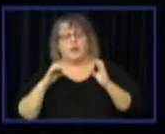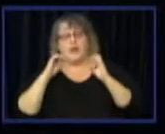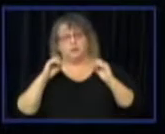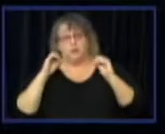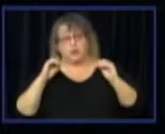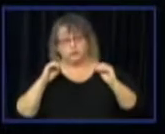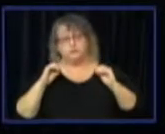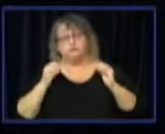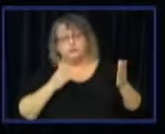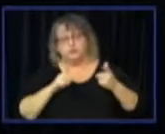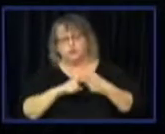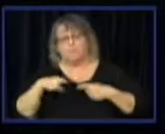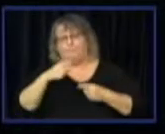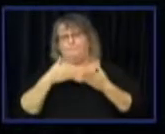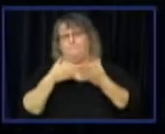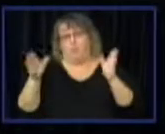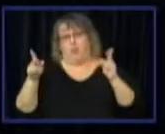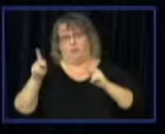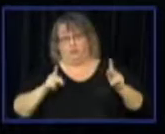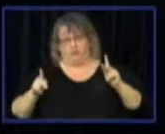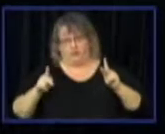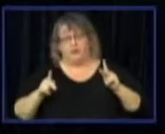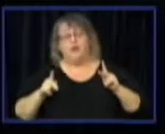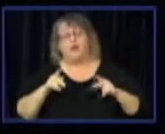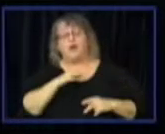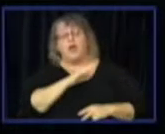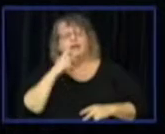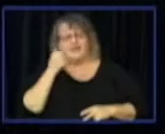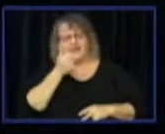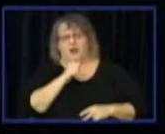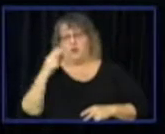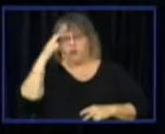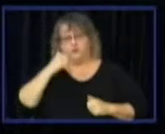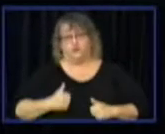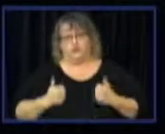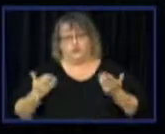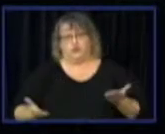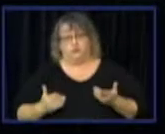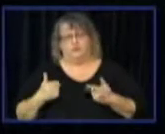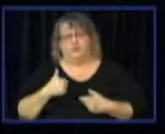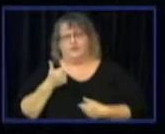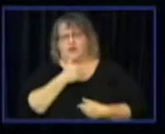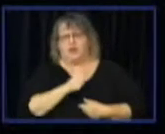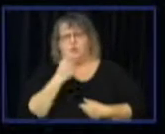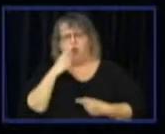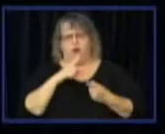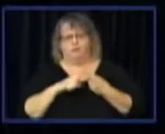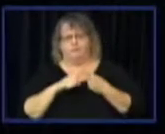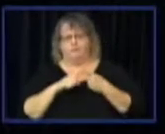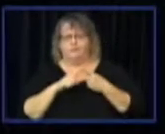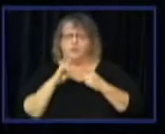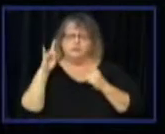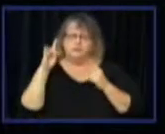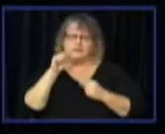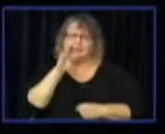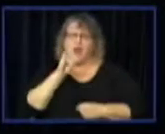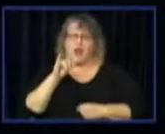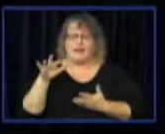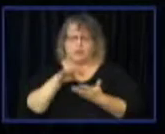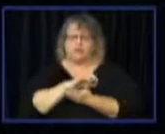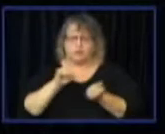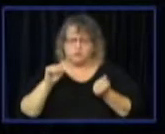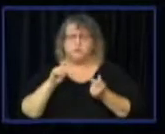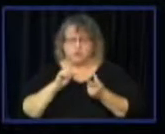educational services to the public, and for any Hawaii resident who's had one of these neurotrauma injuries,